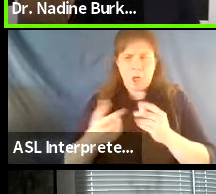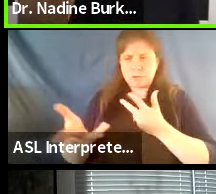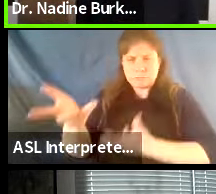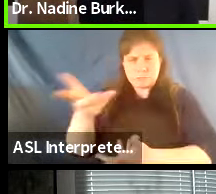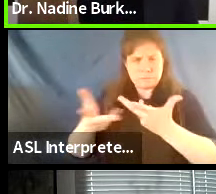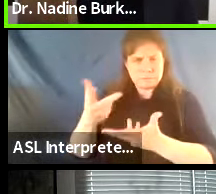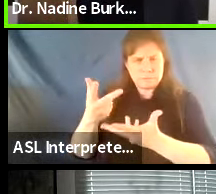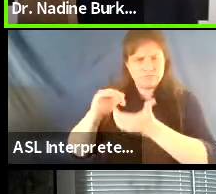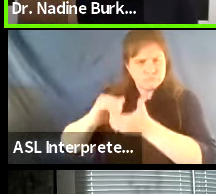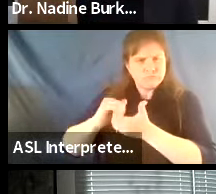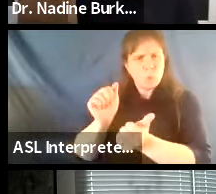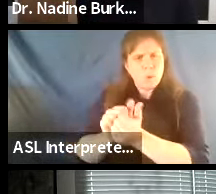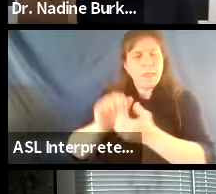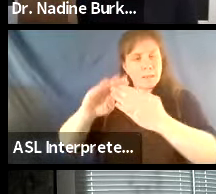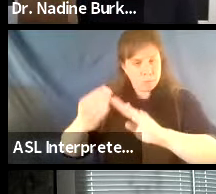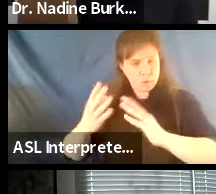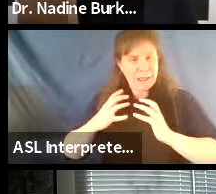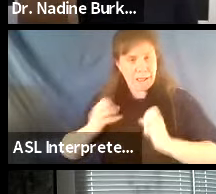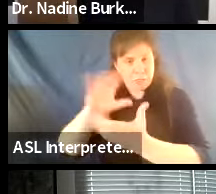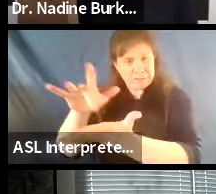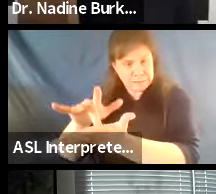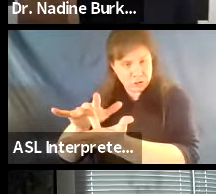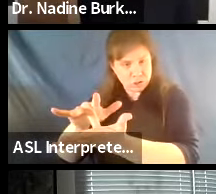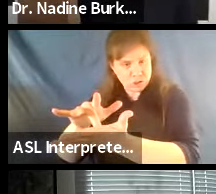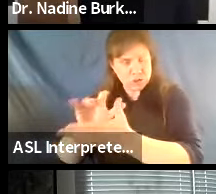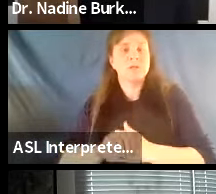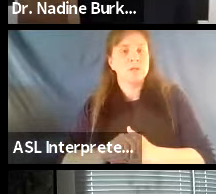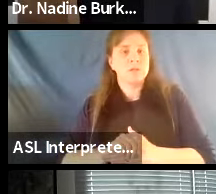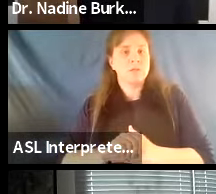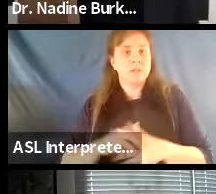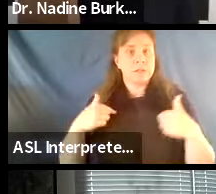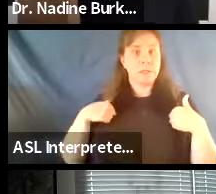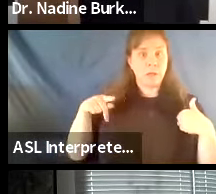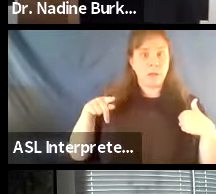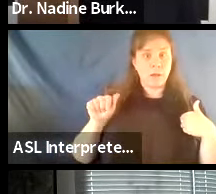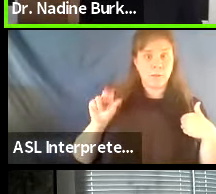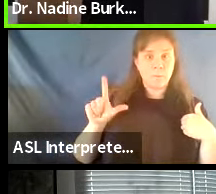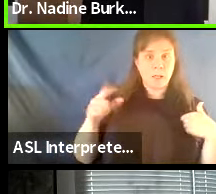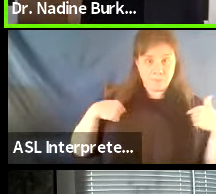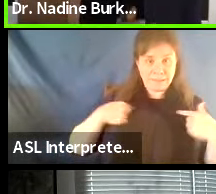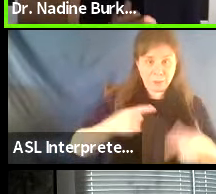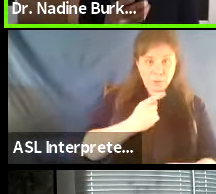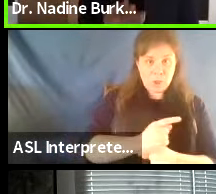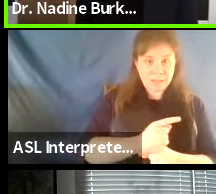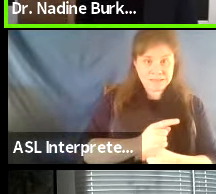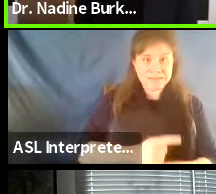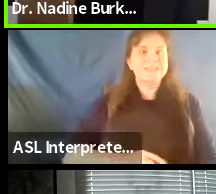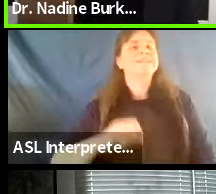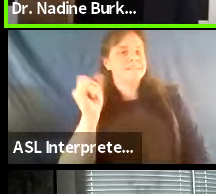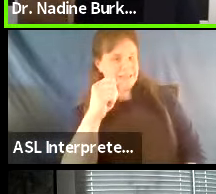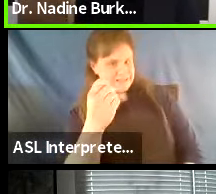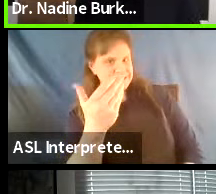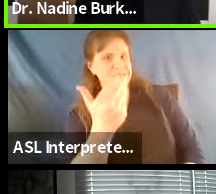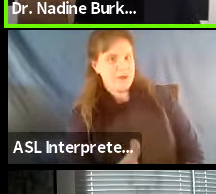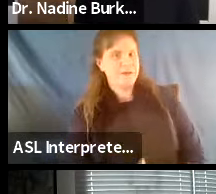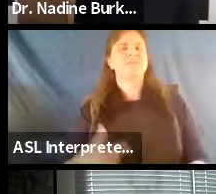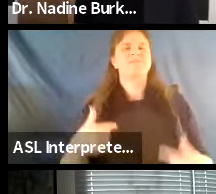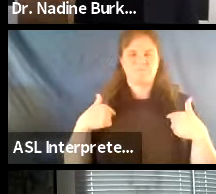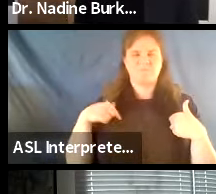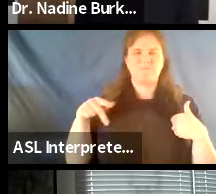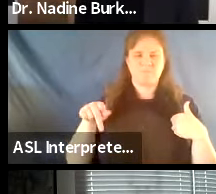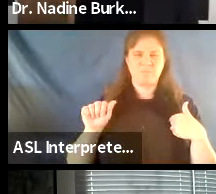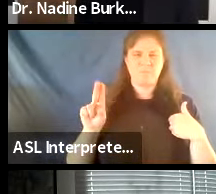centers? I think that was directed to me, correct? I just wanted to be sure. Yeah, yes, yes. Well,